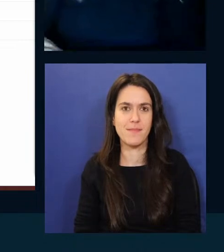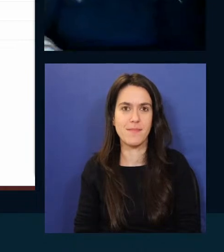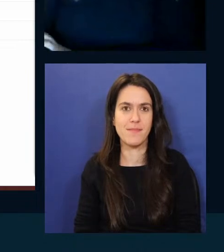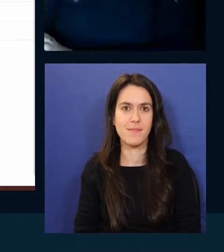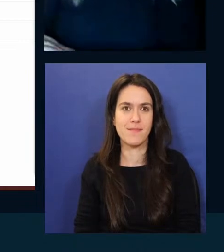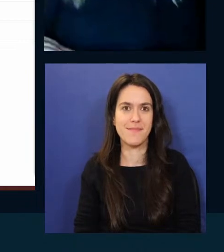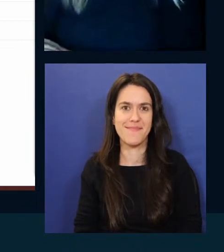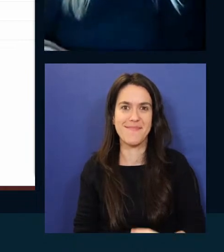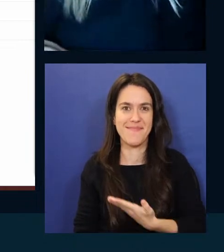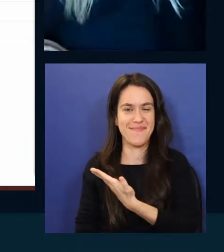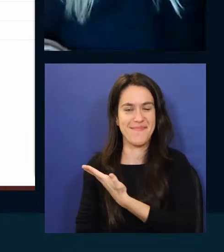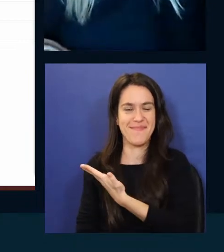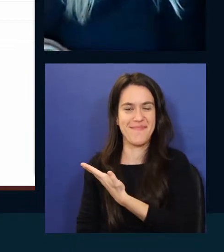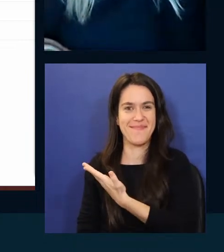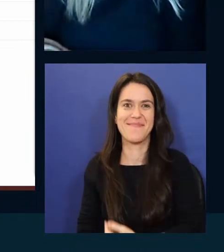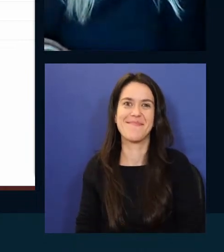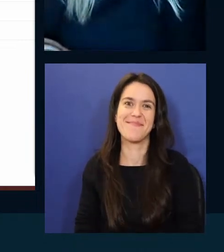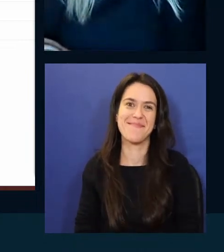view, so to say.